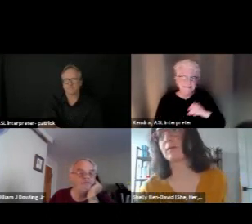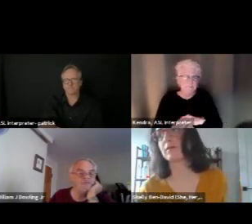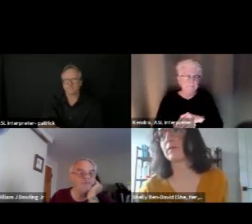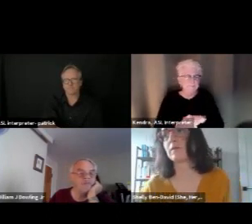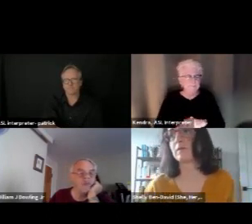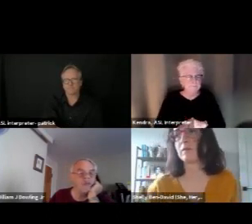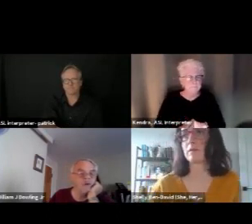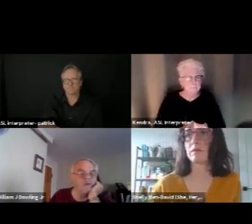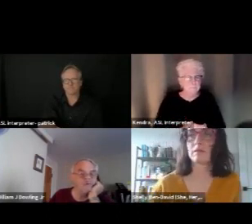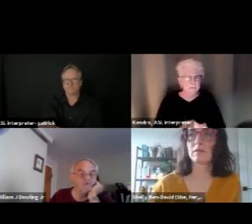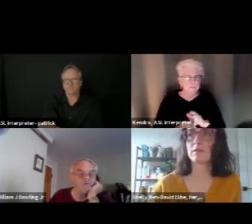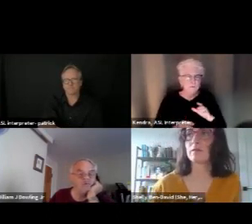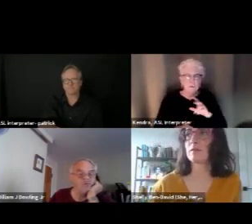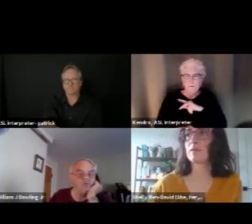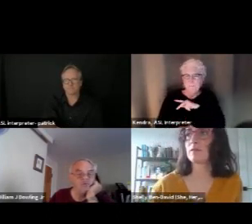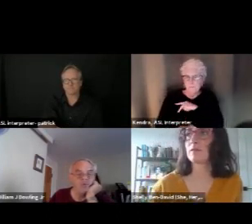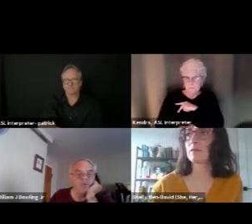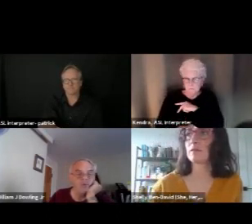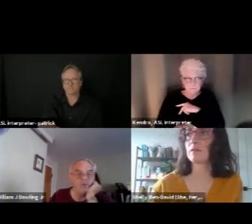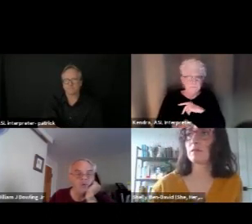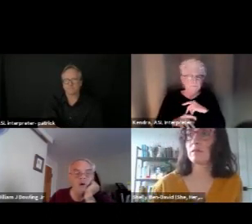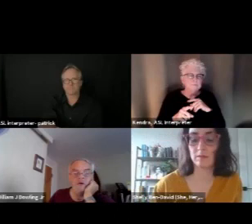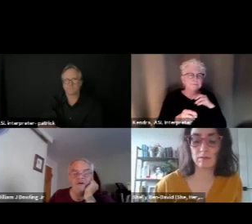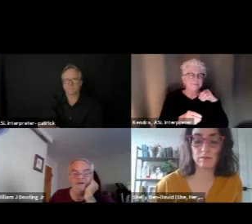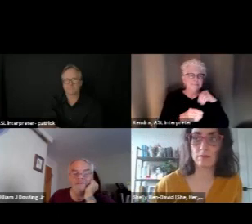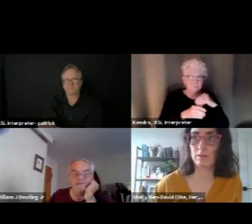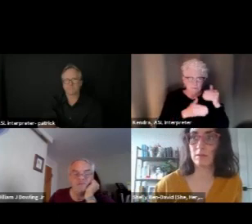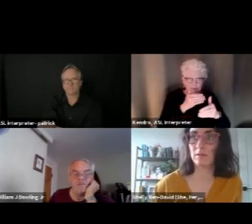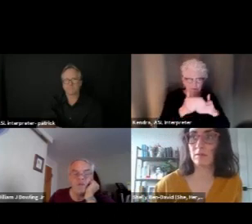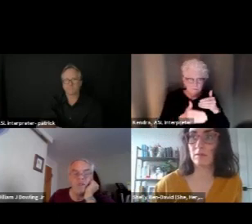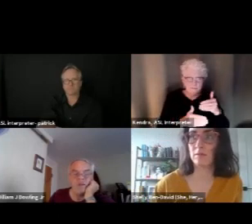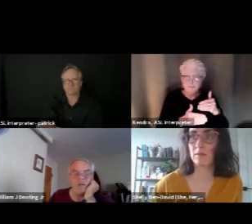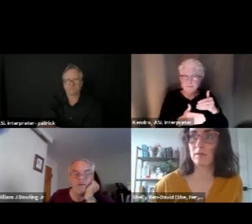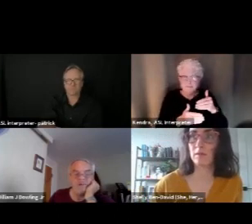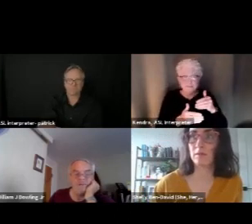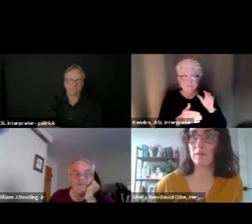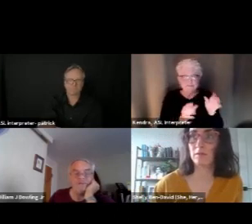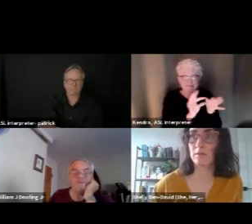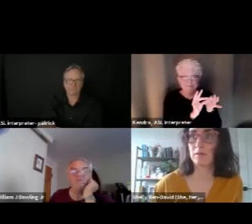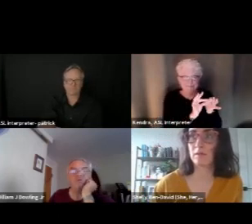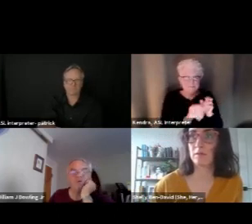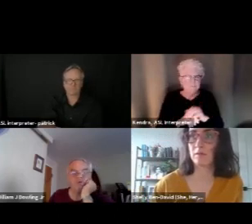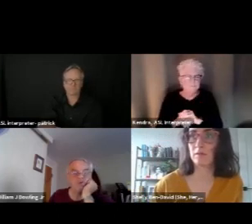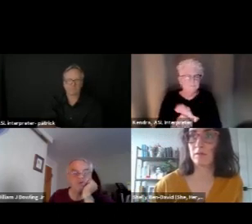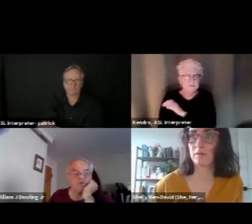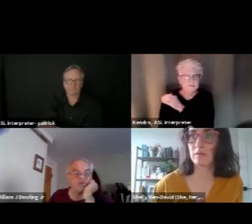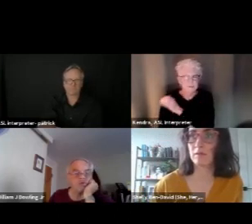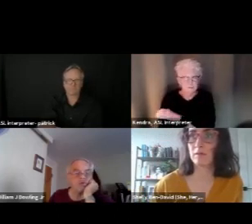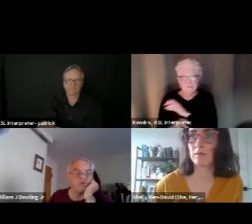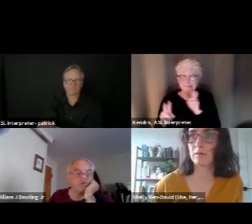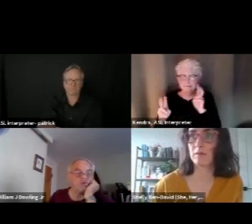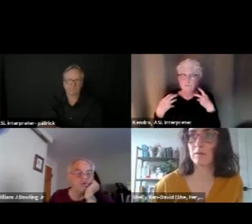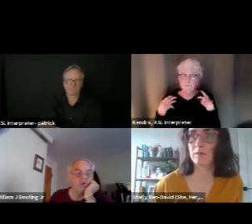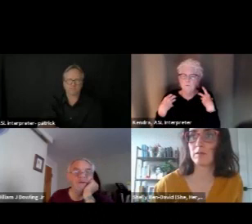recovery definition, and being in recovery kind of fits within the personal recovery definition of, that I just spoke of. And